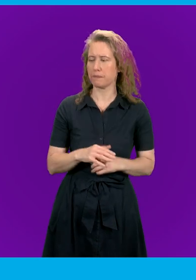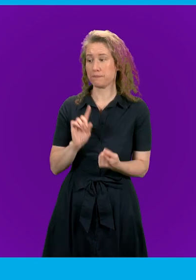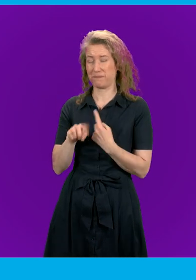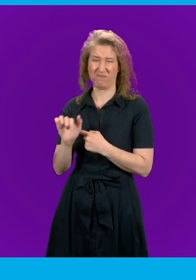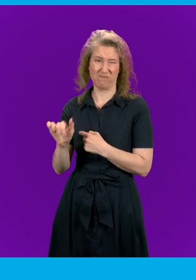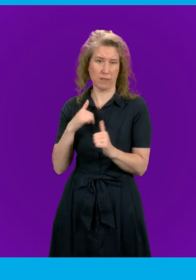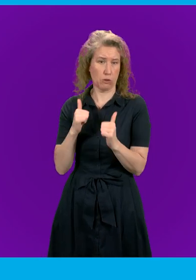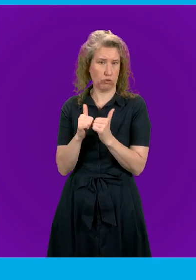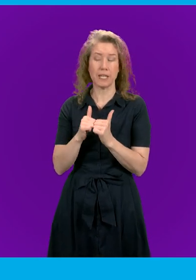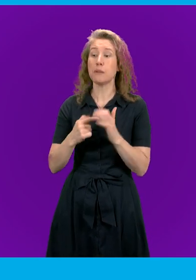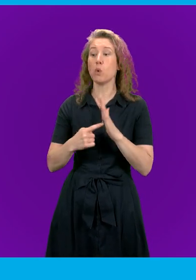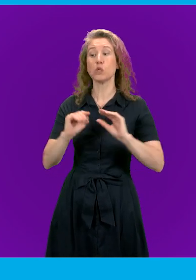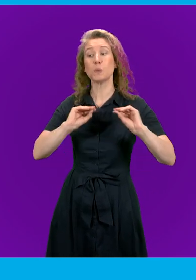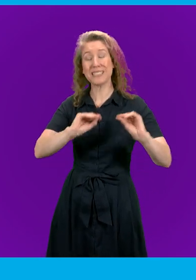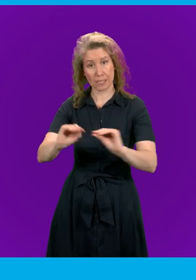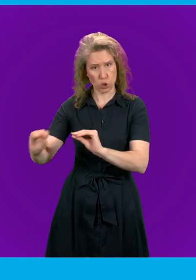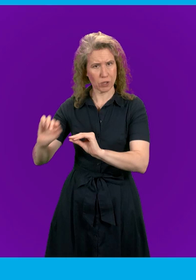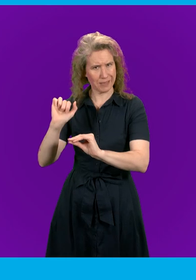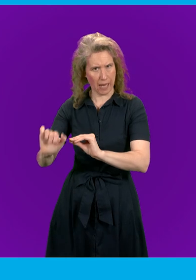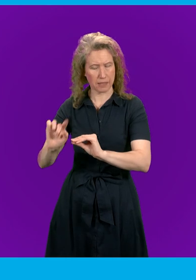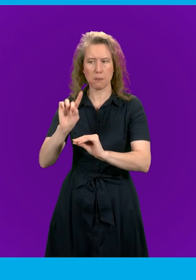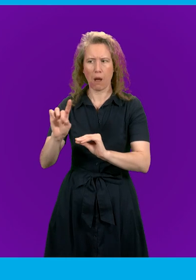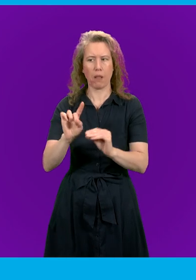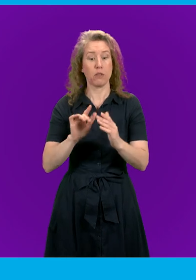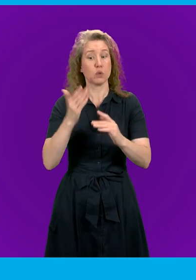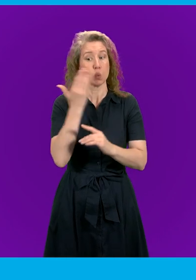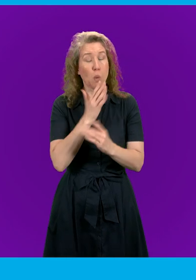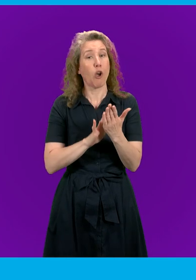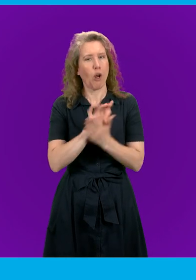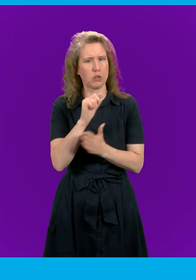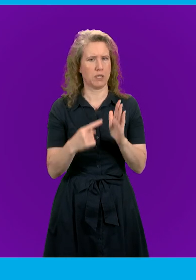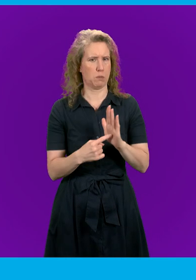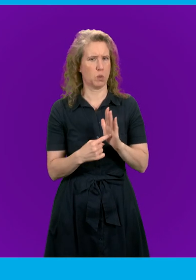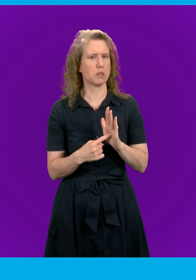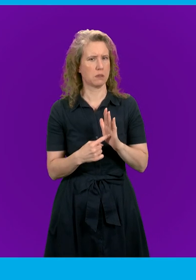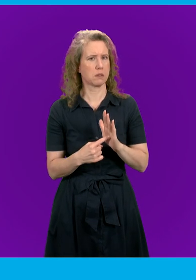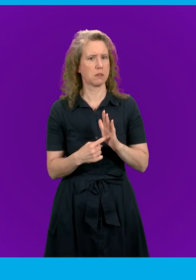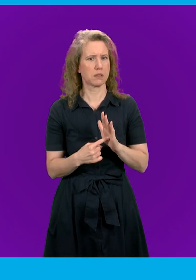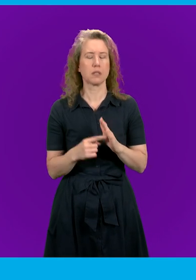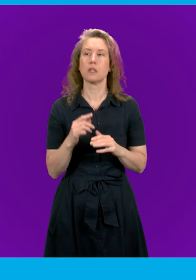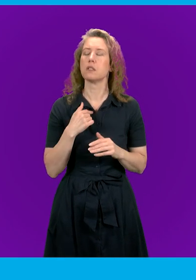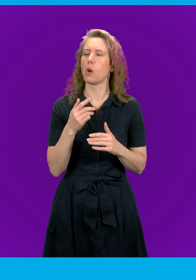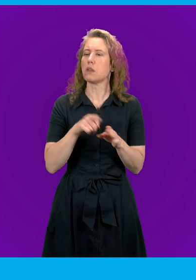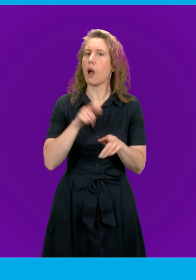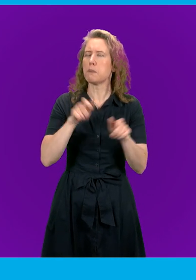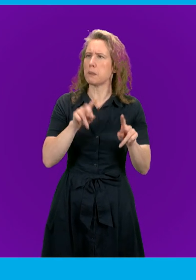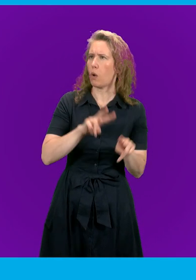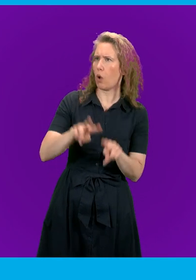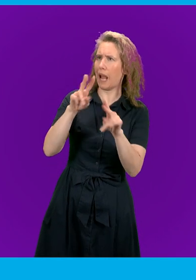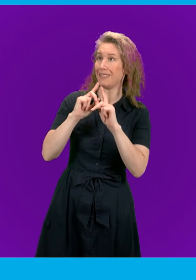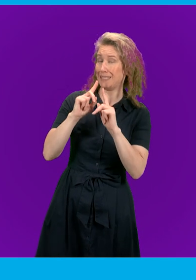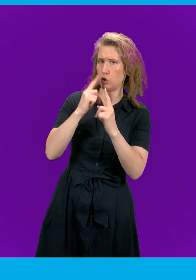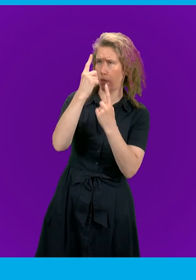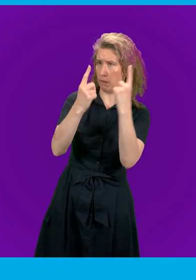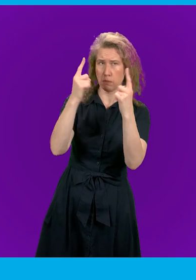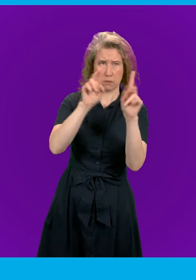it's really important to teach it, but it's, I think the culture of the school is really important. I think young people are watching their teachers